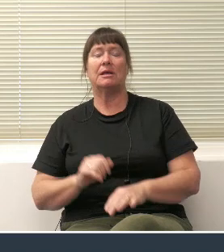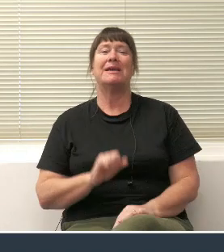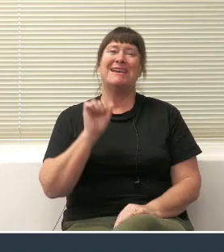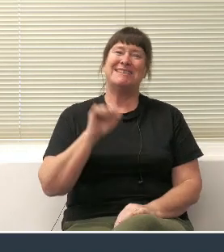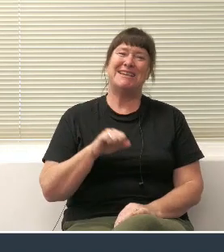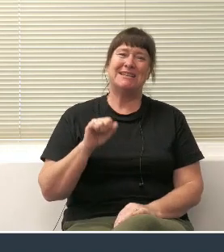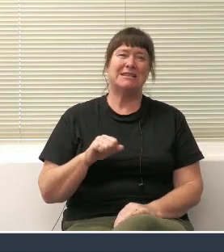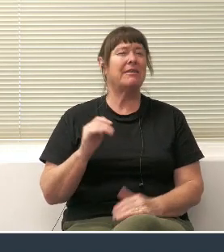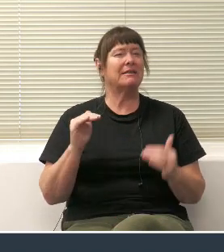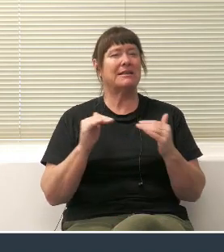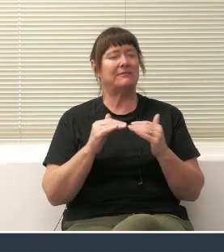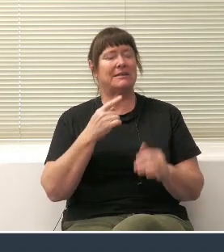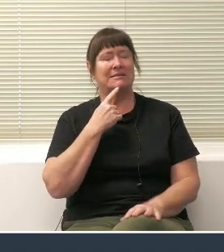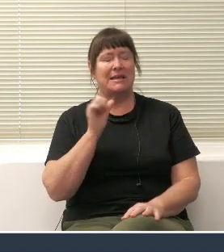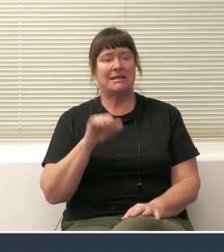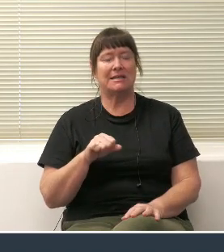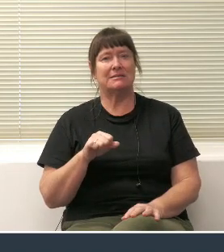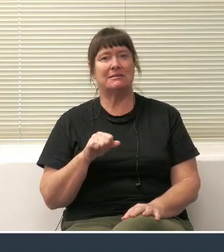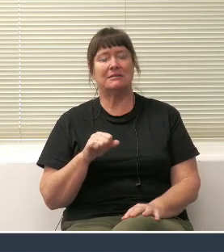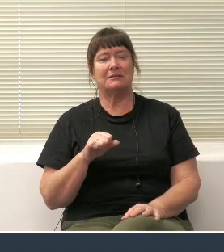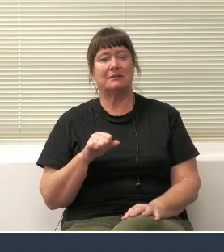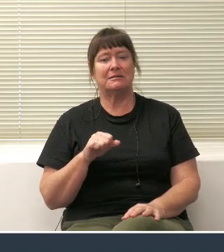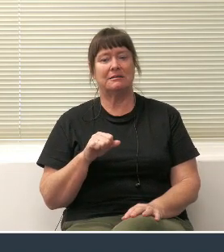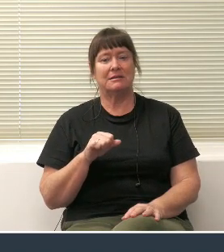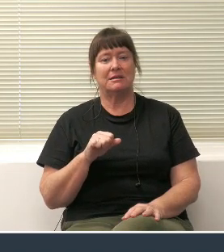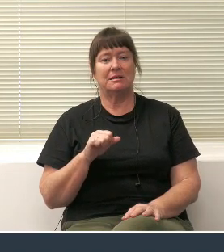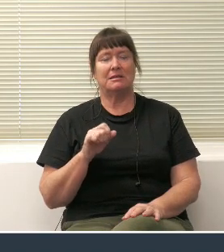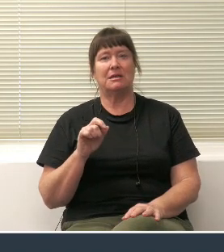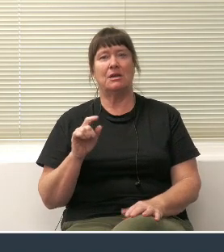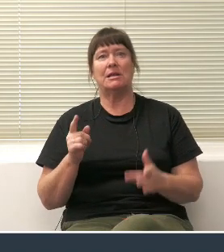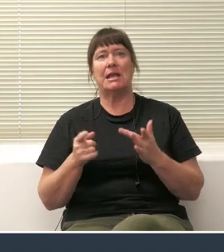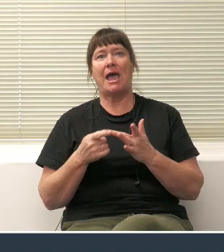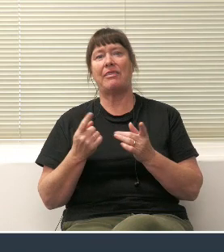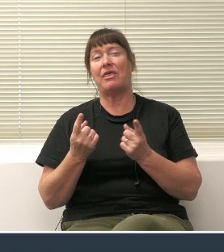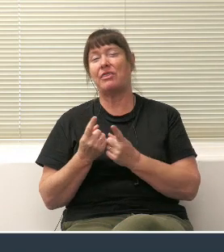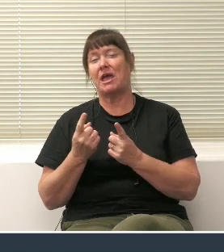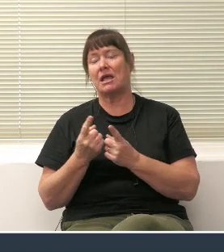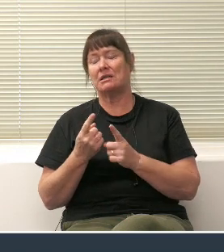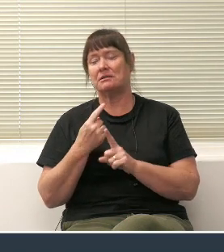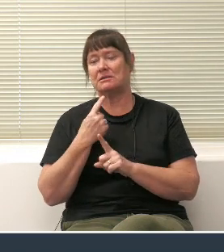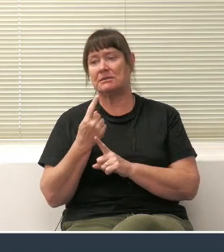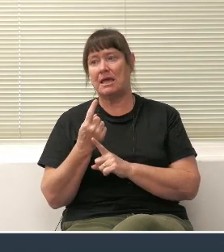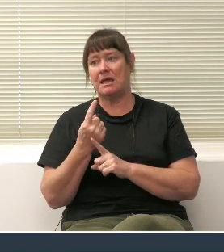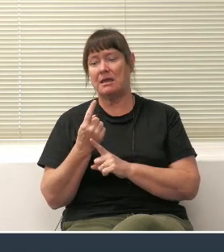Yes, I think that is a fair summary. But the only other thing that I would note at this point is just